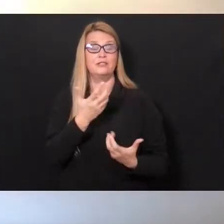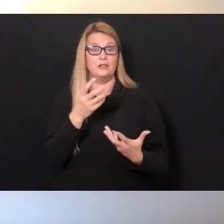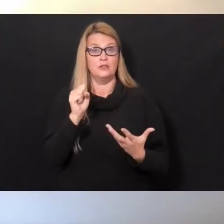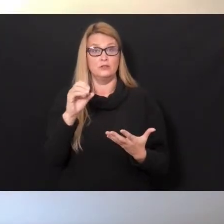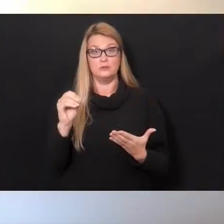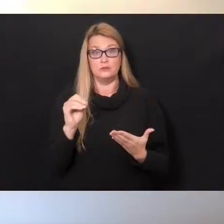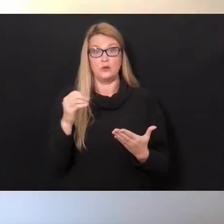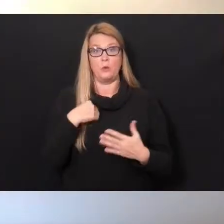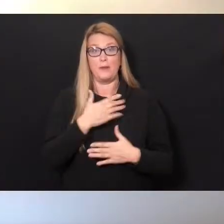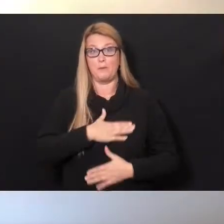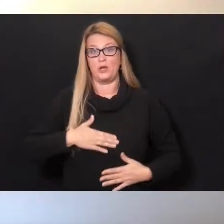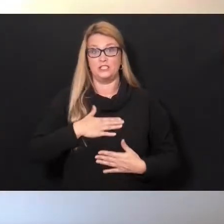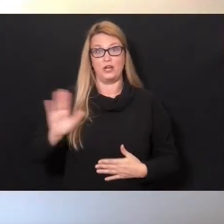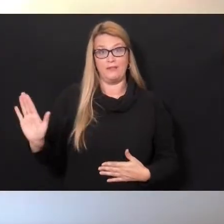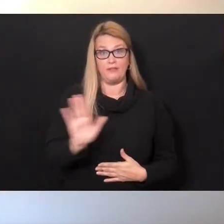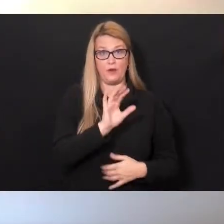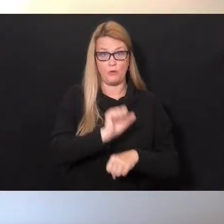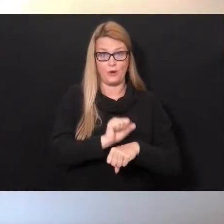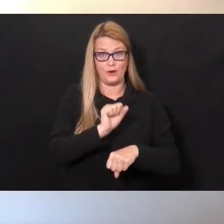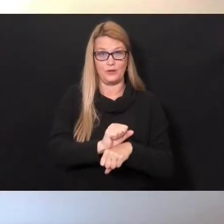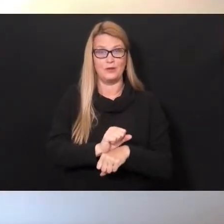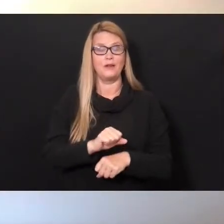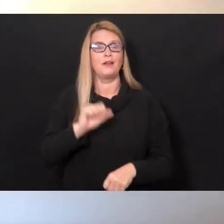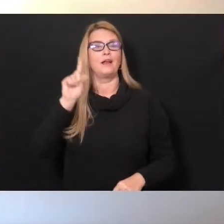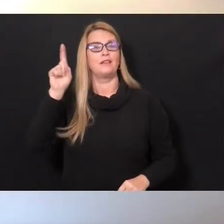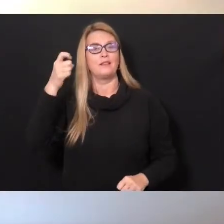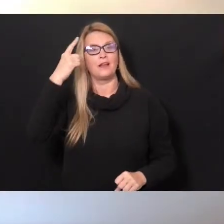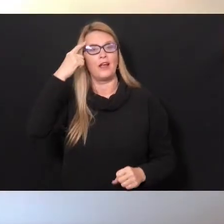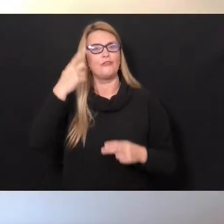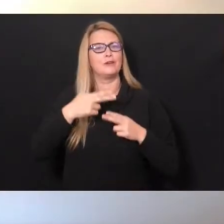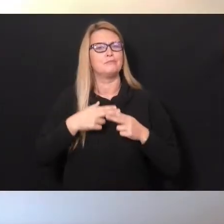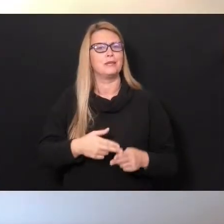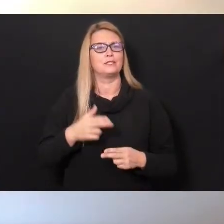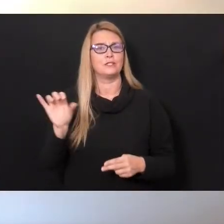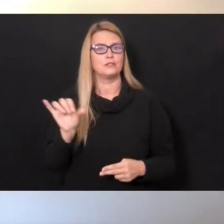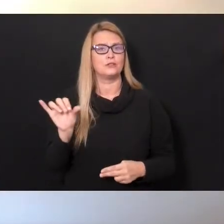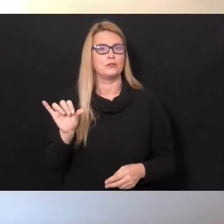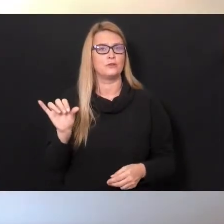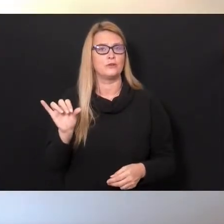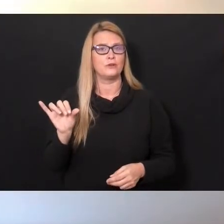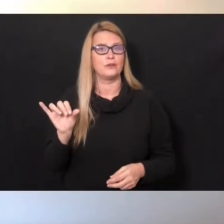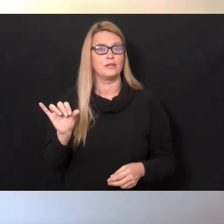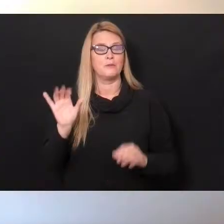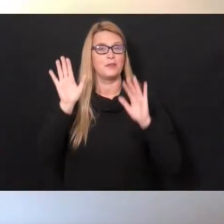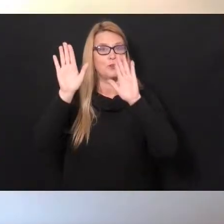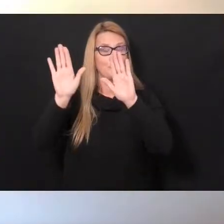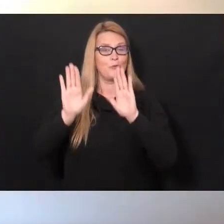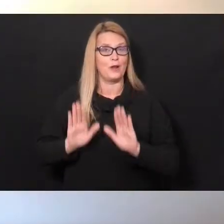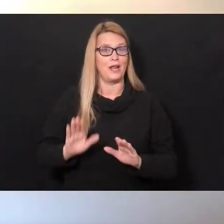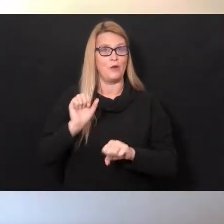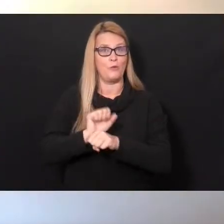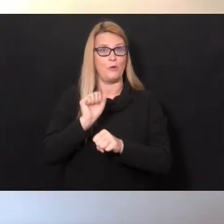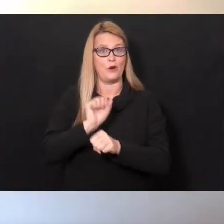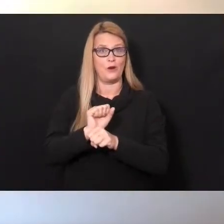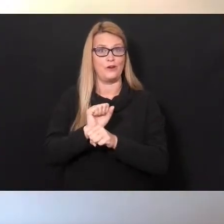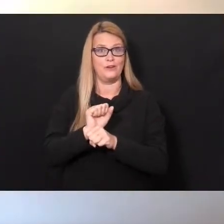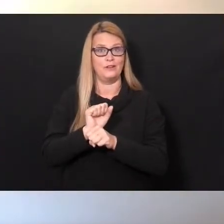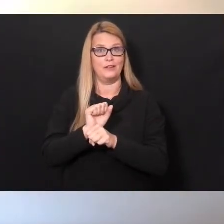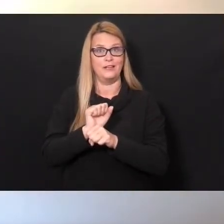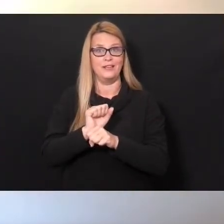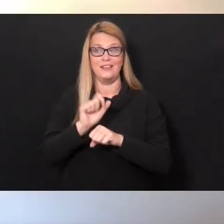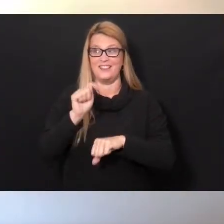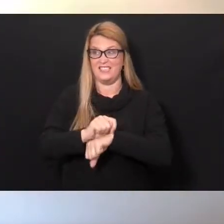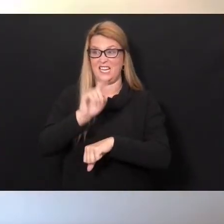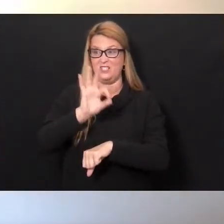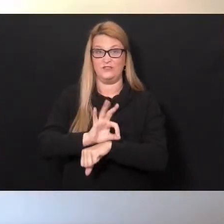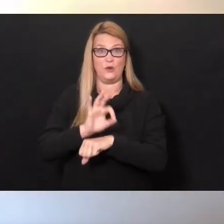work. Governor's talked a lot about the great work that the group has been doing,